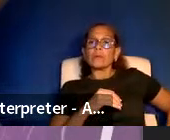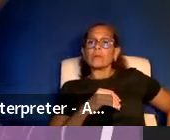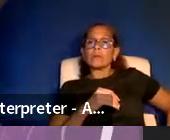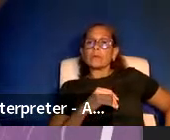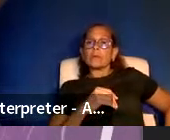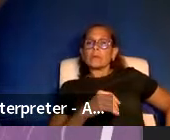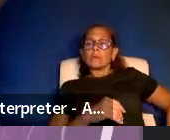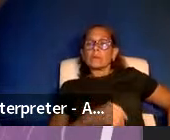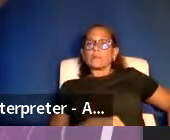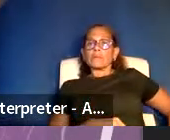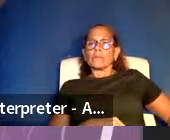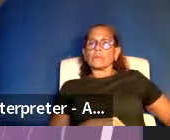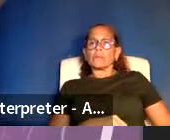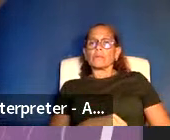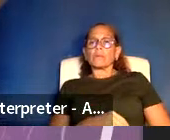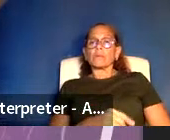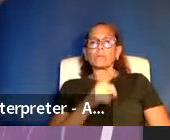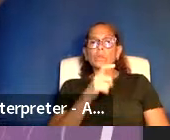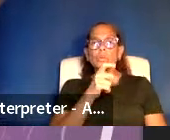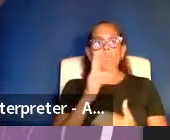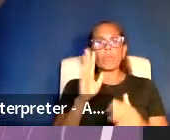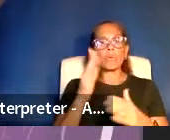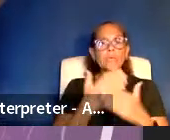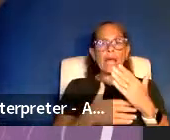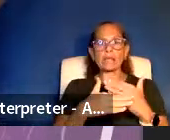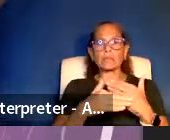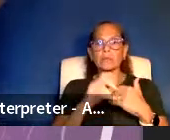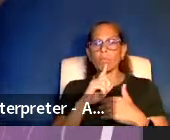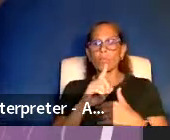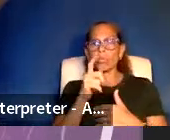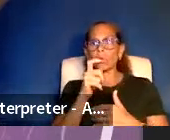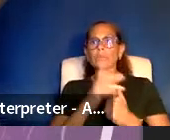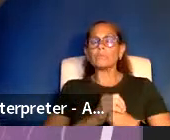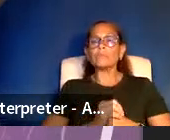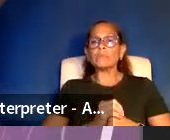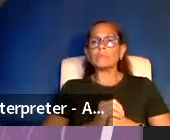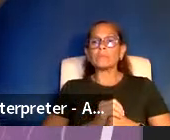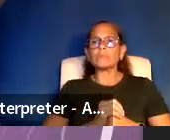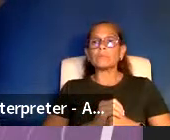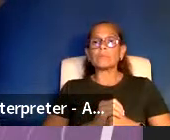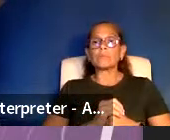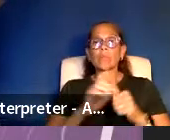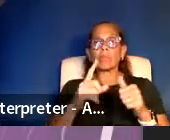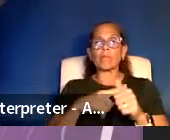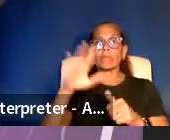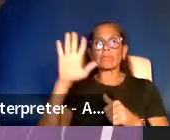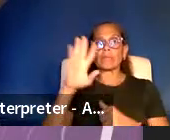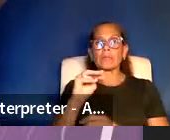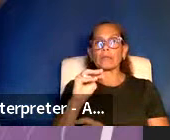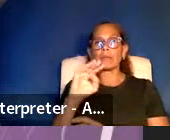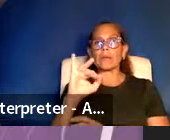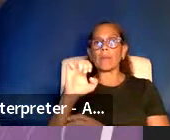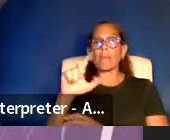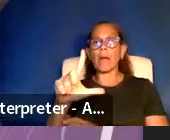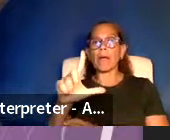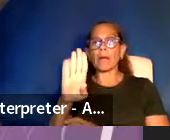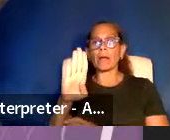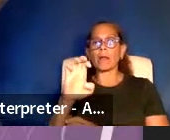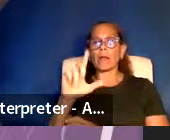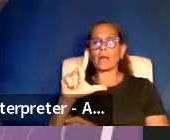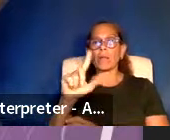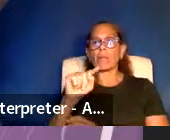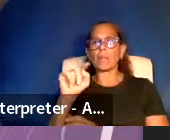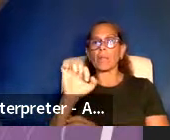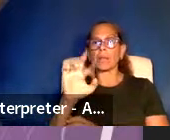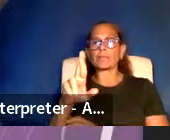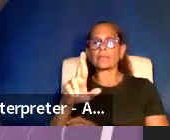about who those hands are, unless I can, maybe we'll start. The first raised hand is Michael Beltzer. I will